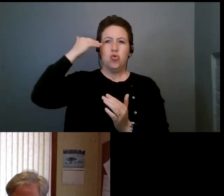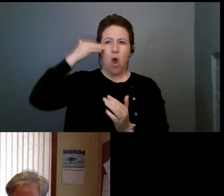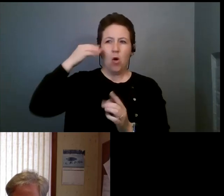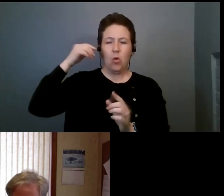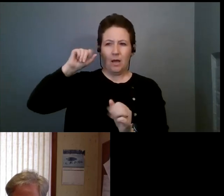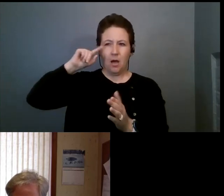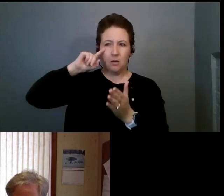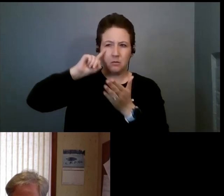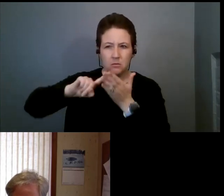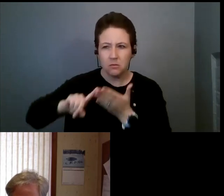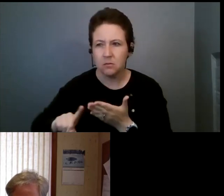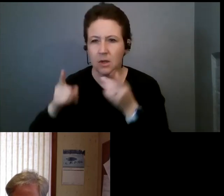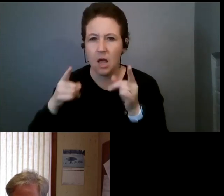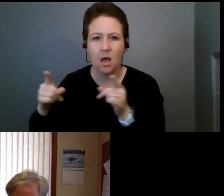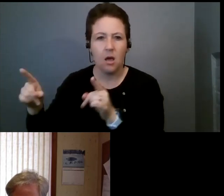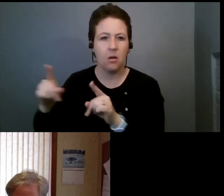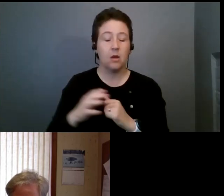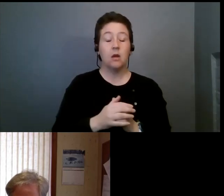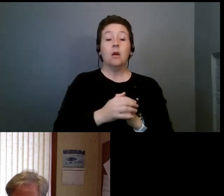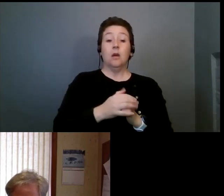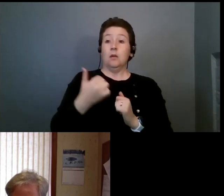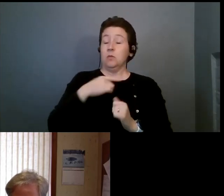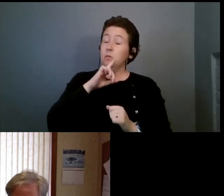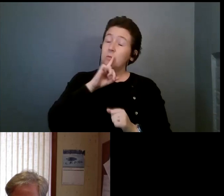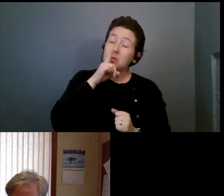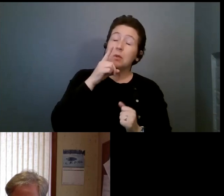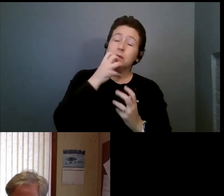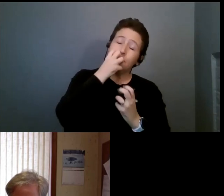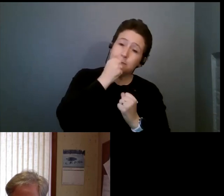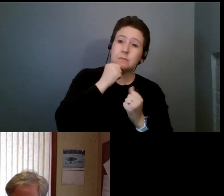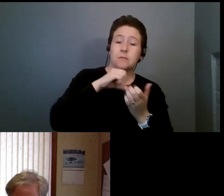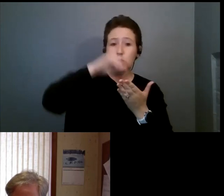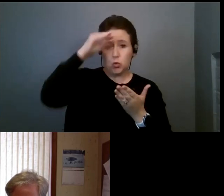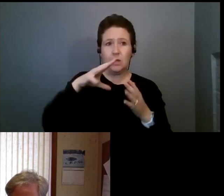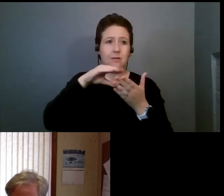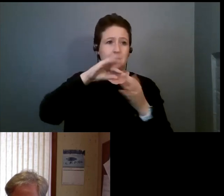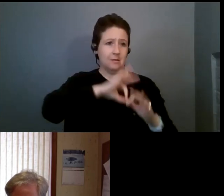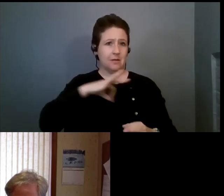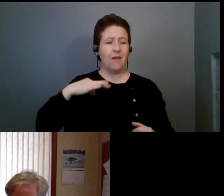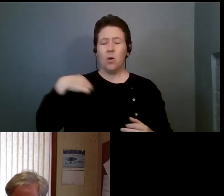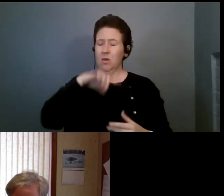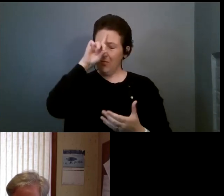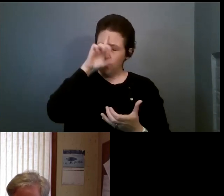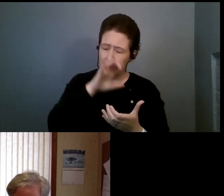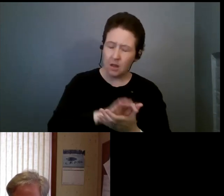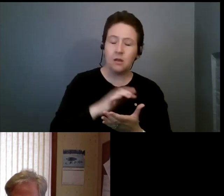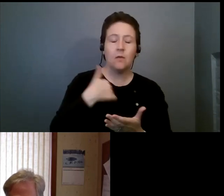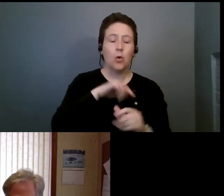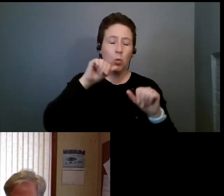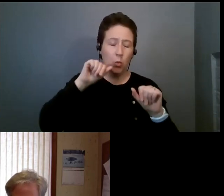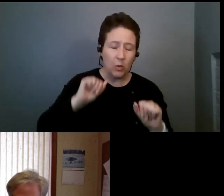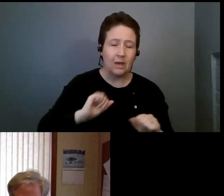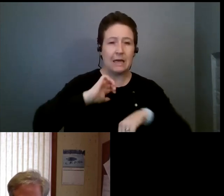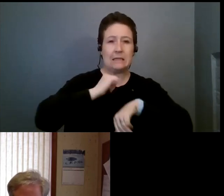we're committed to the health and safety of our students and our staff. We wouldn't be opening if we didn't believe we could provide a positive and safe